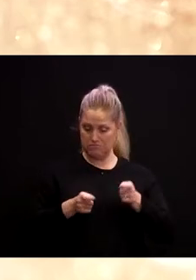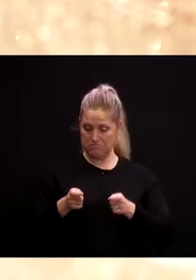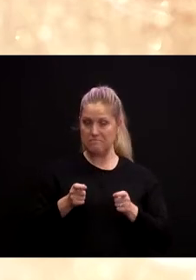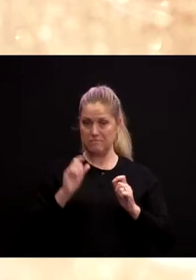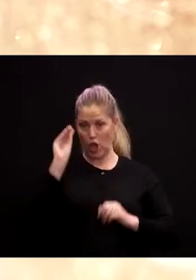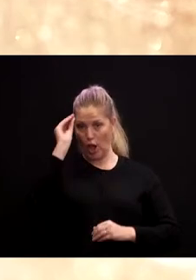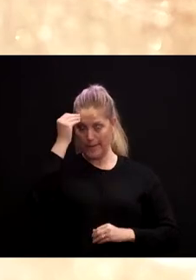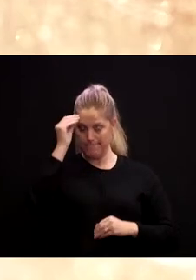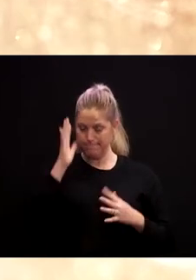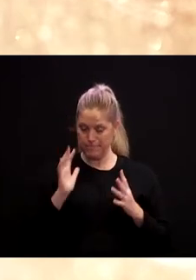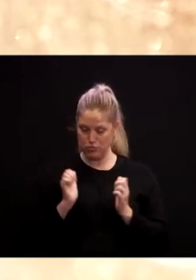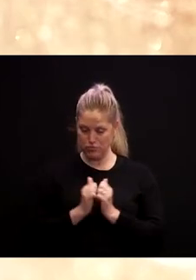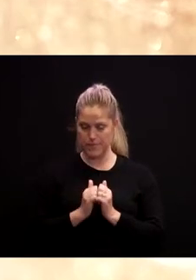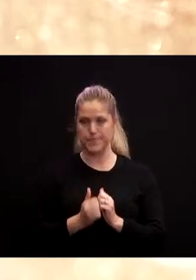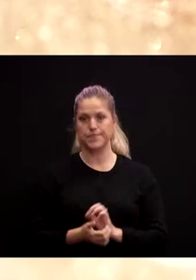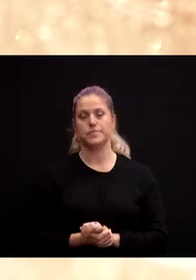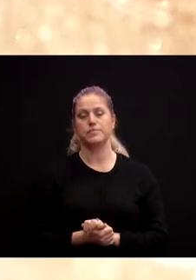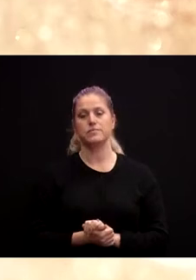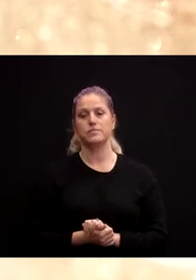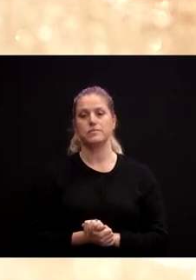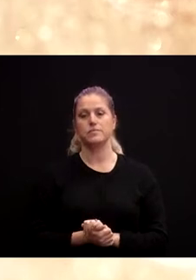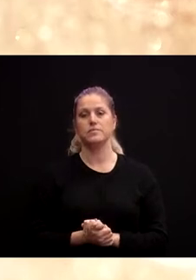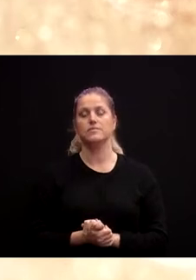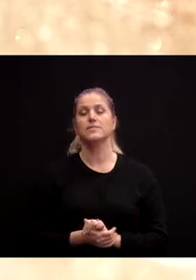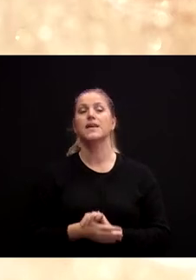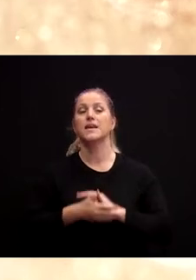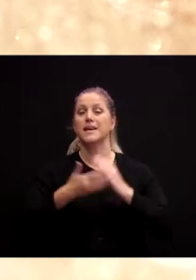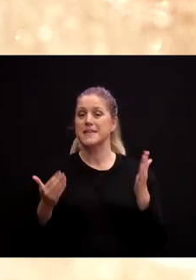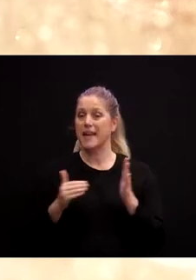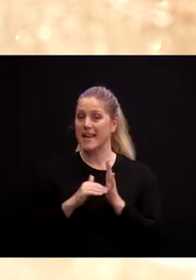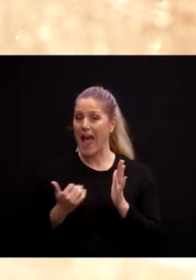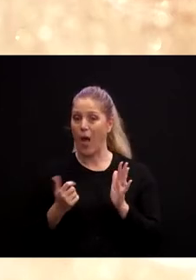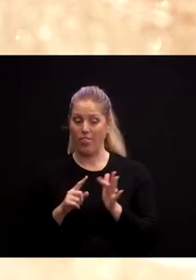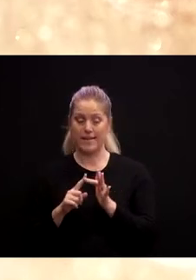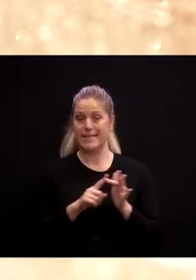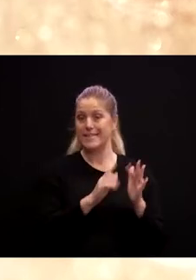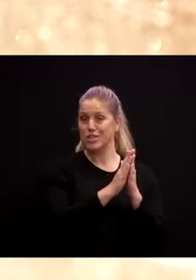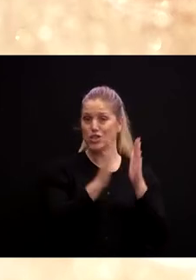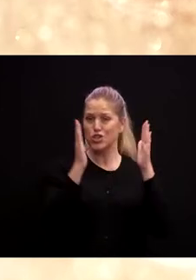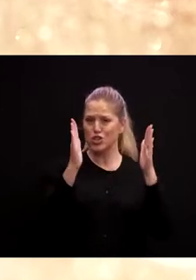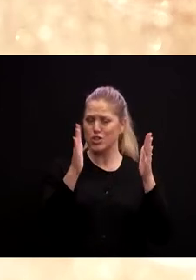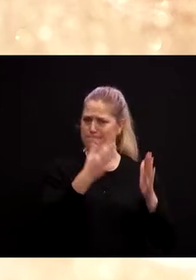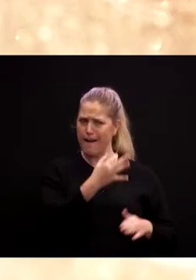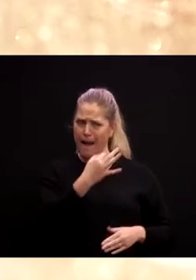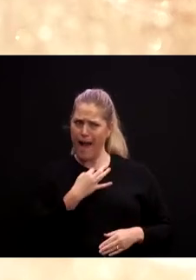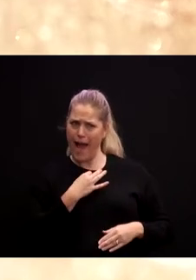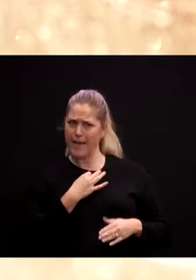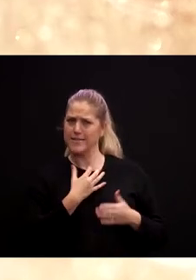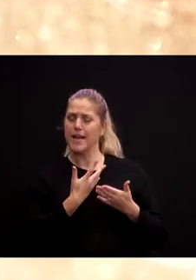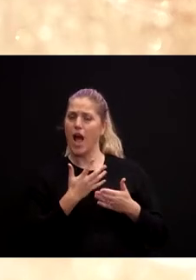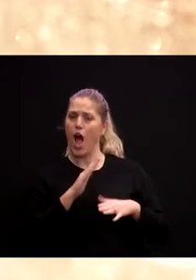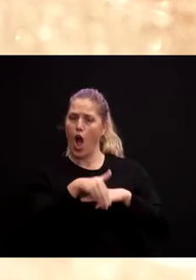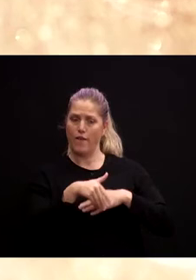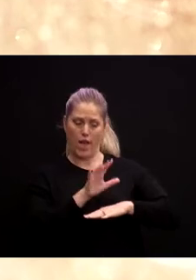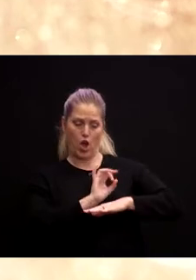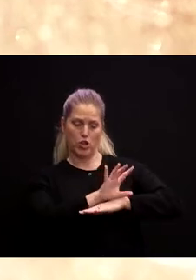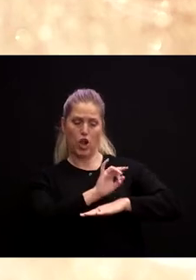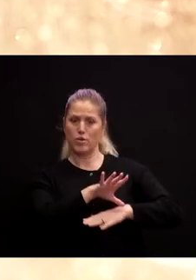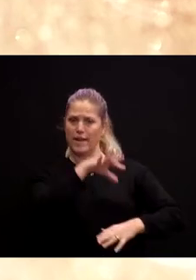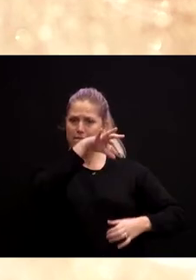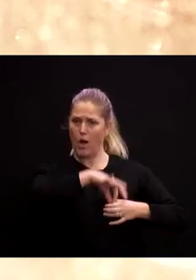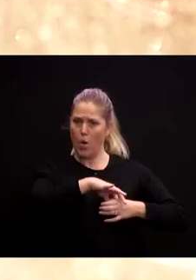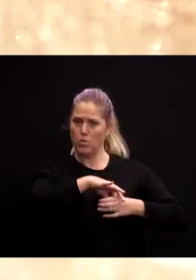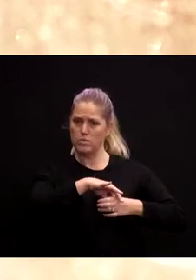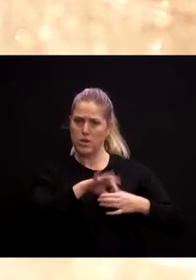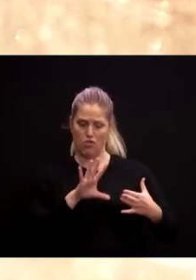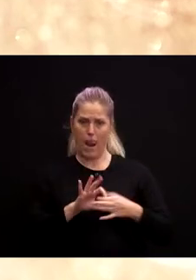the Eastern Churches, the question has then been raised about consultative votes on those matters. The